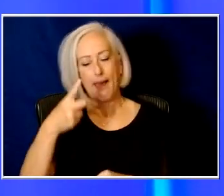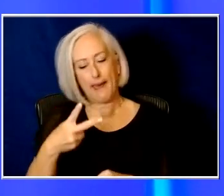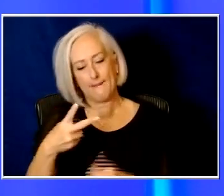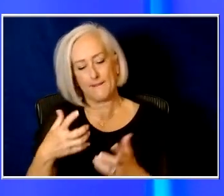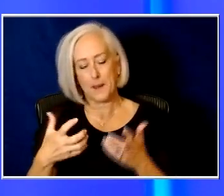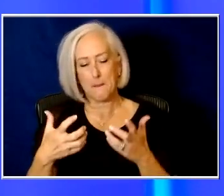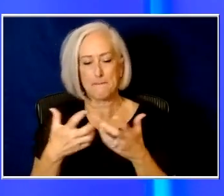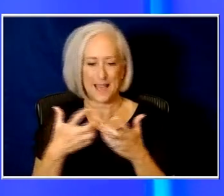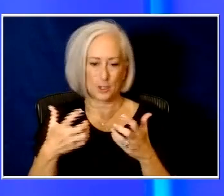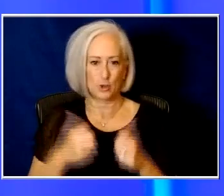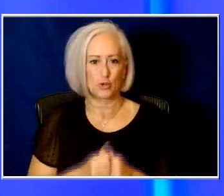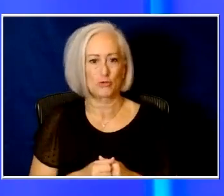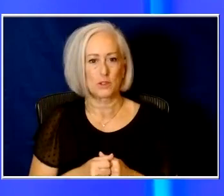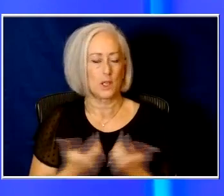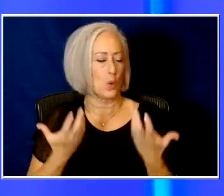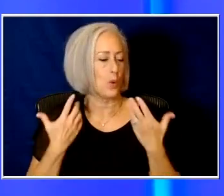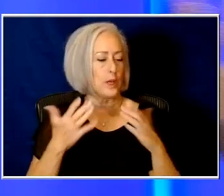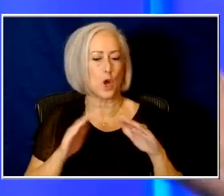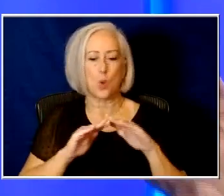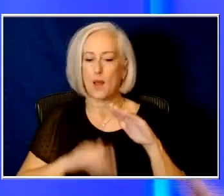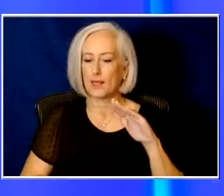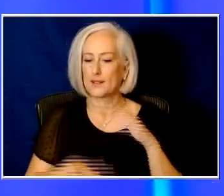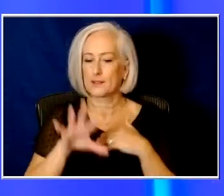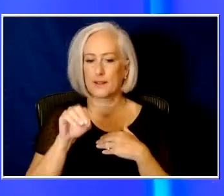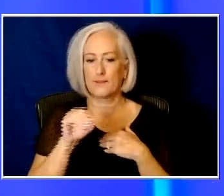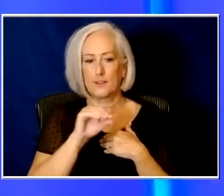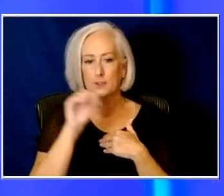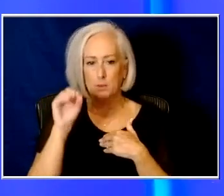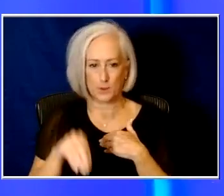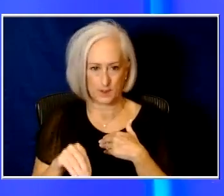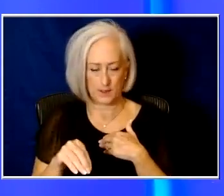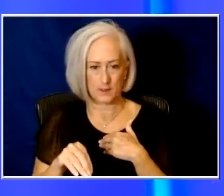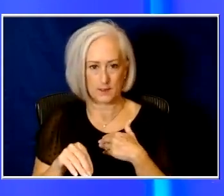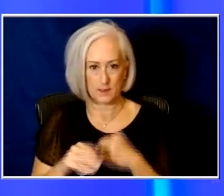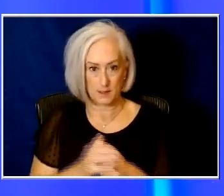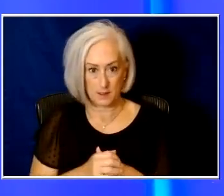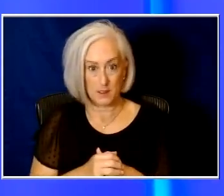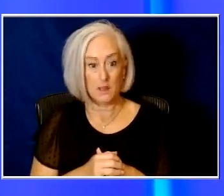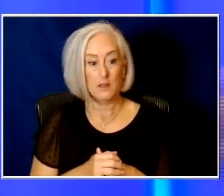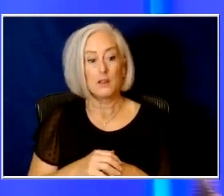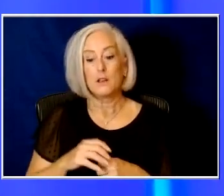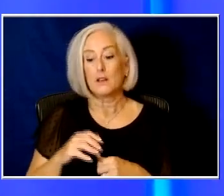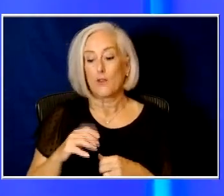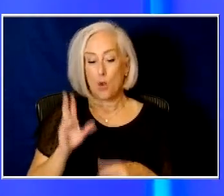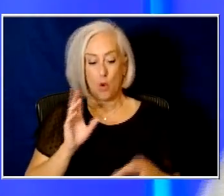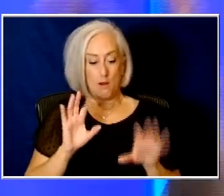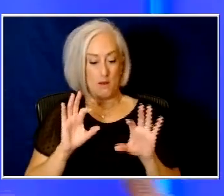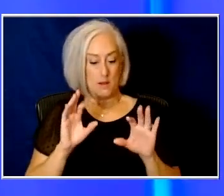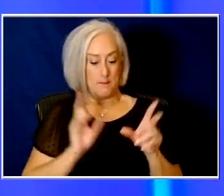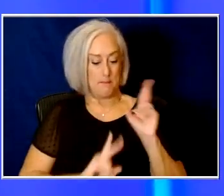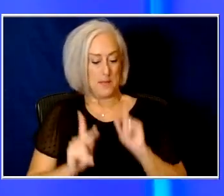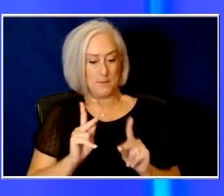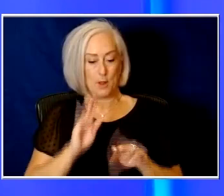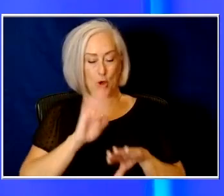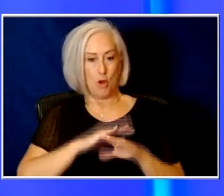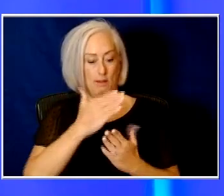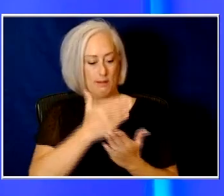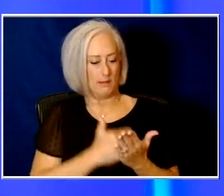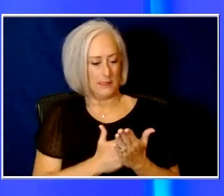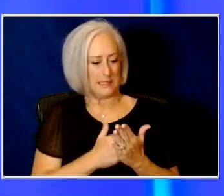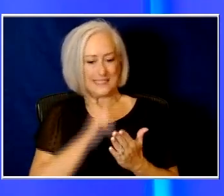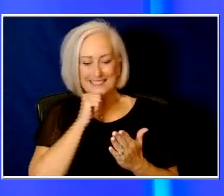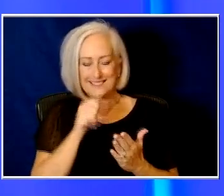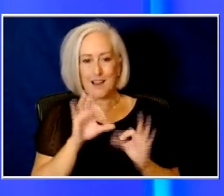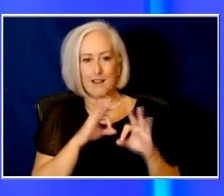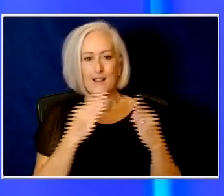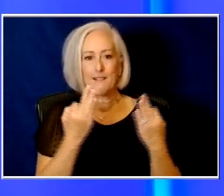match. And then, of course, to the donor registry, where we are unrelated donors, not part of the family, but out of 39 million